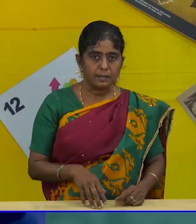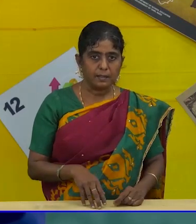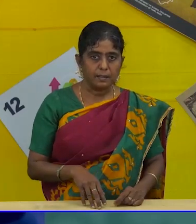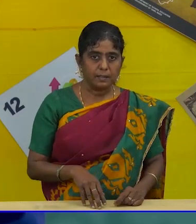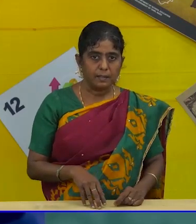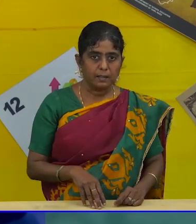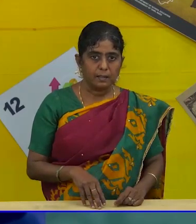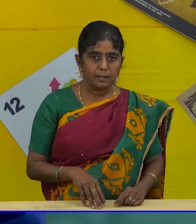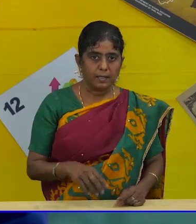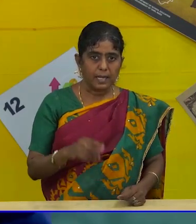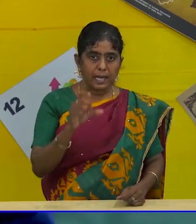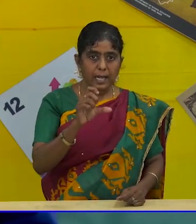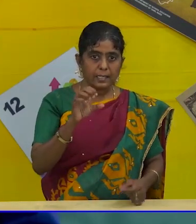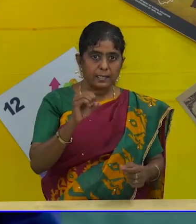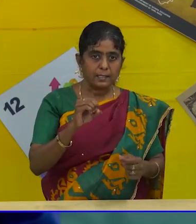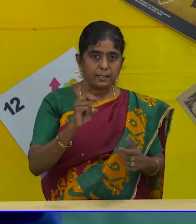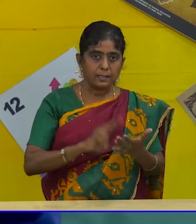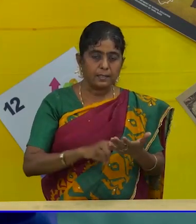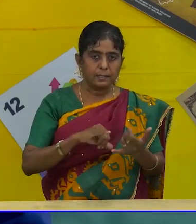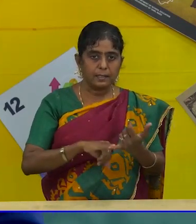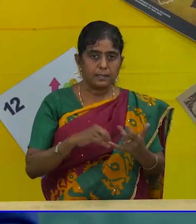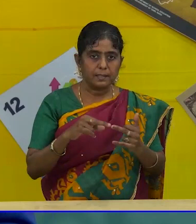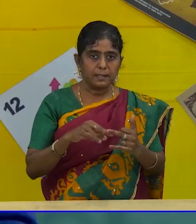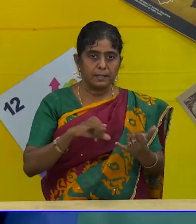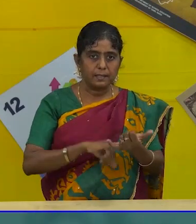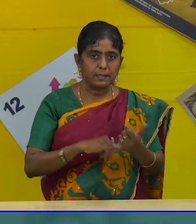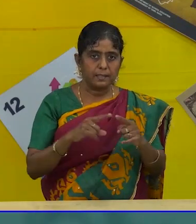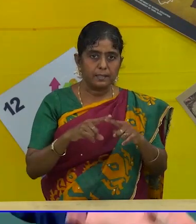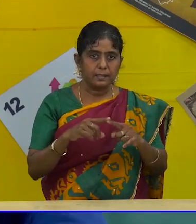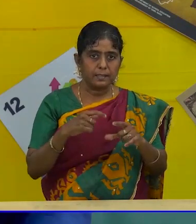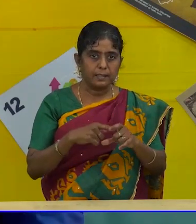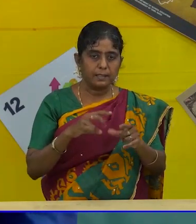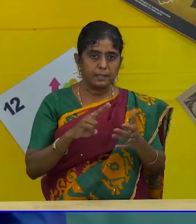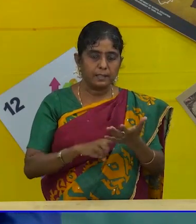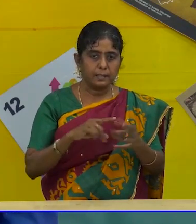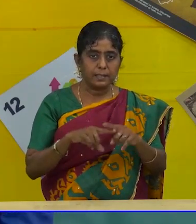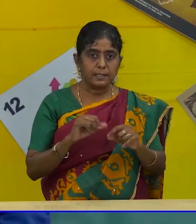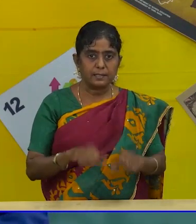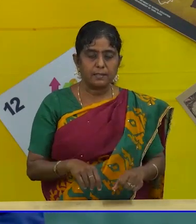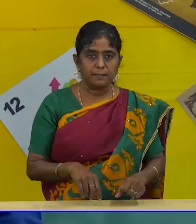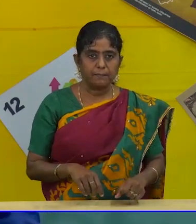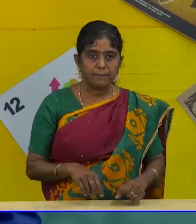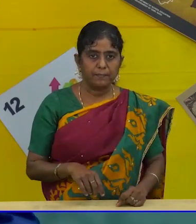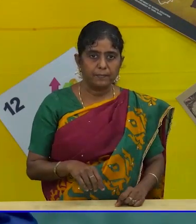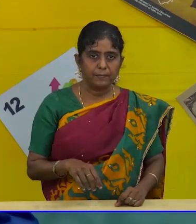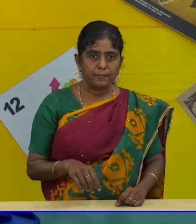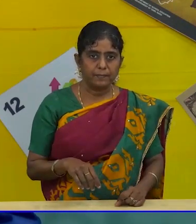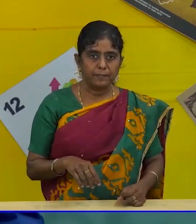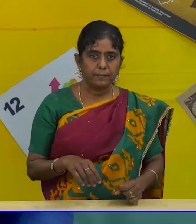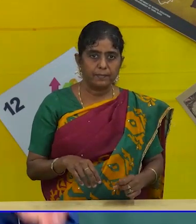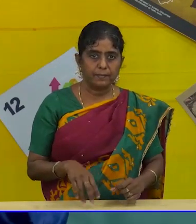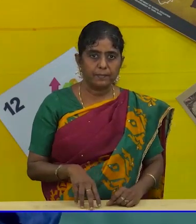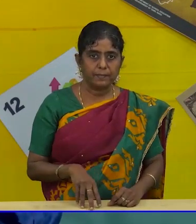equations are consistent, whether it's a two equations or three equations. If they have